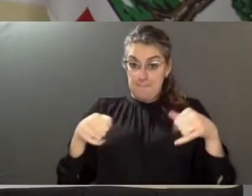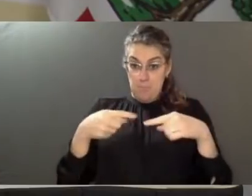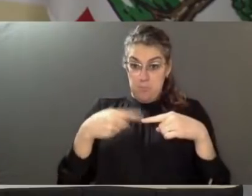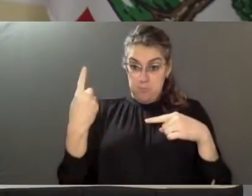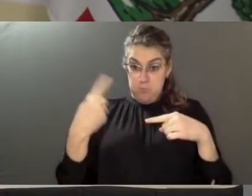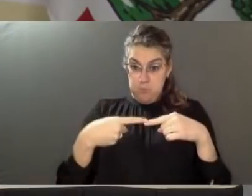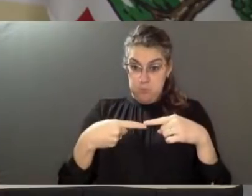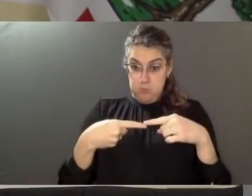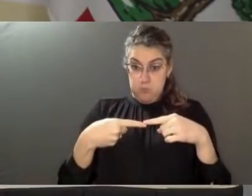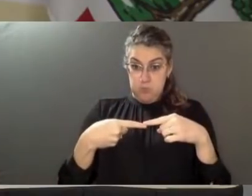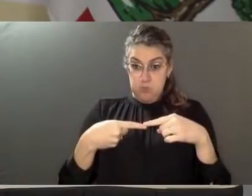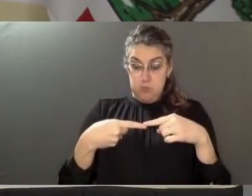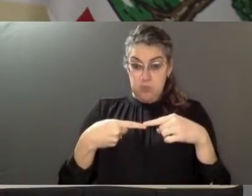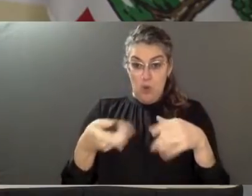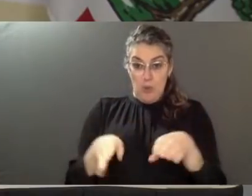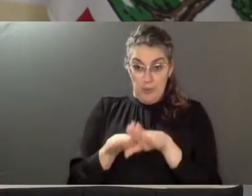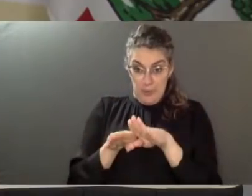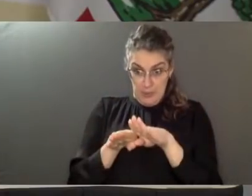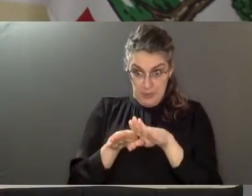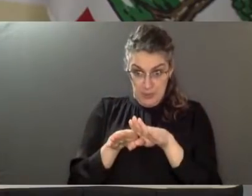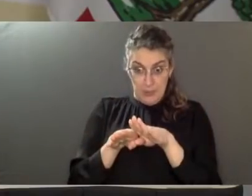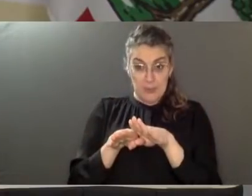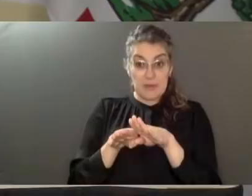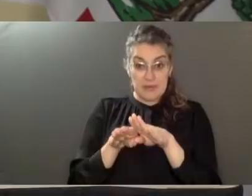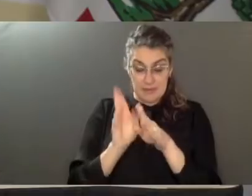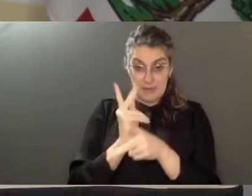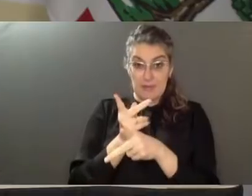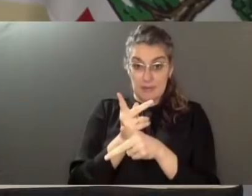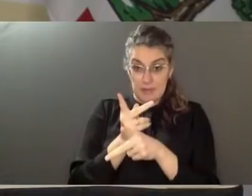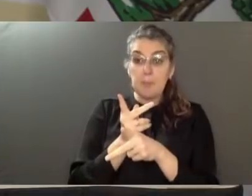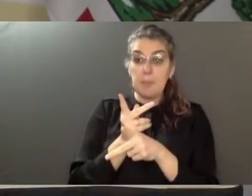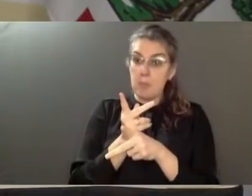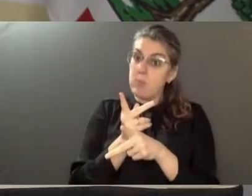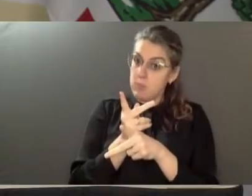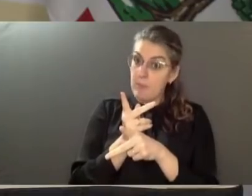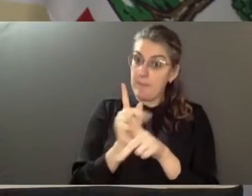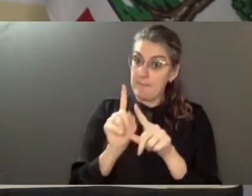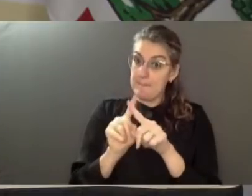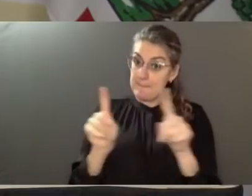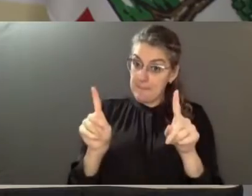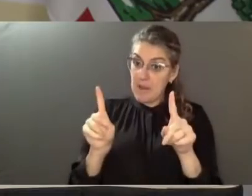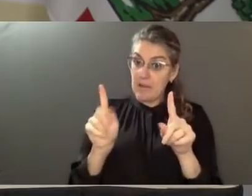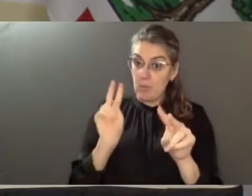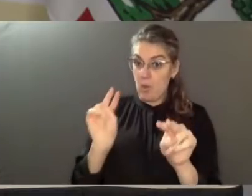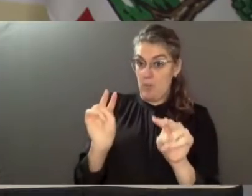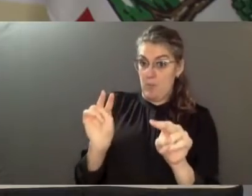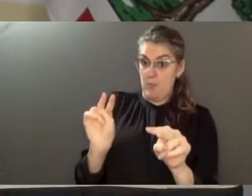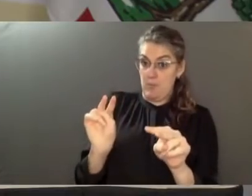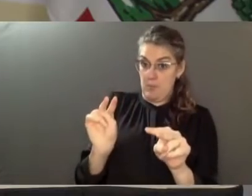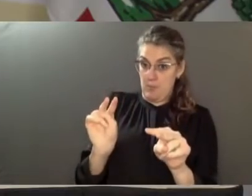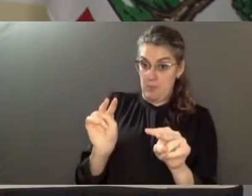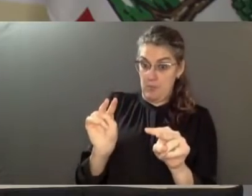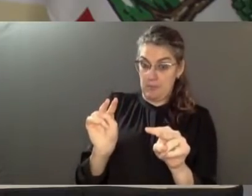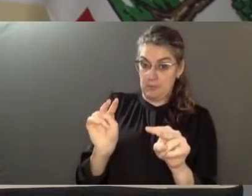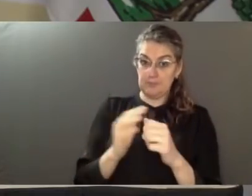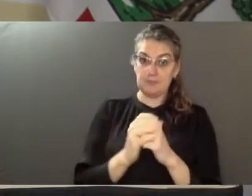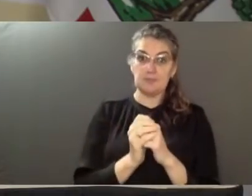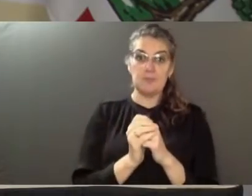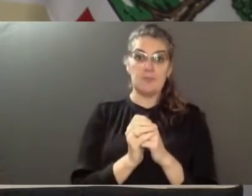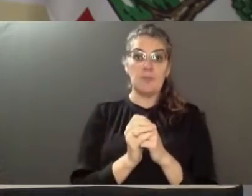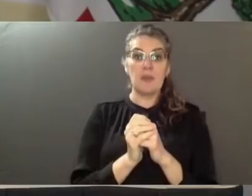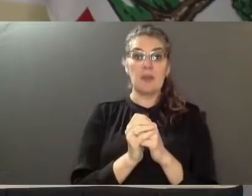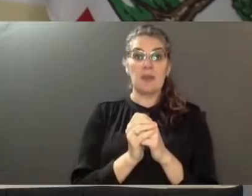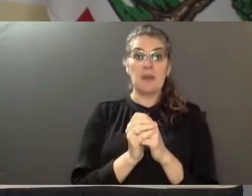bubble. We will continue to monitor this situation from a regional perspective at the Premier's level as